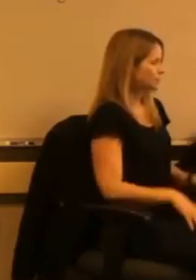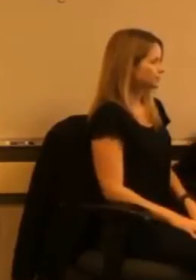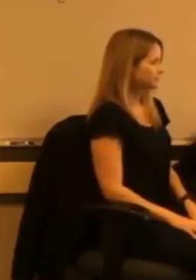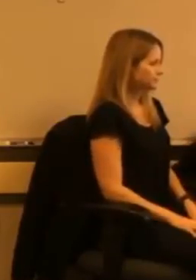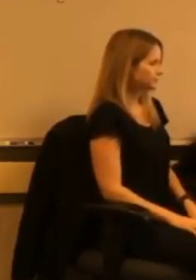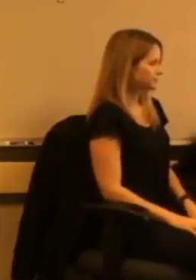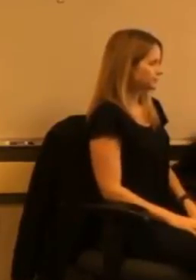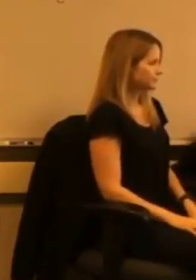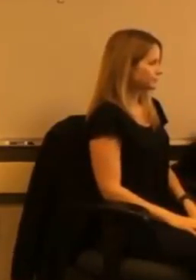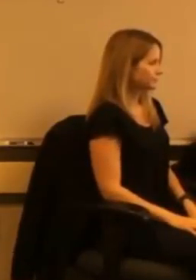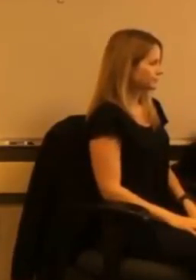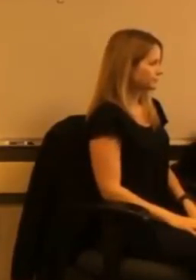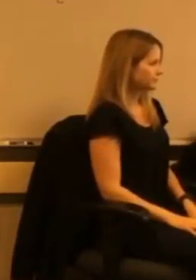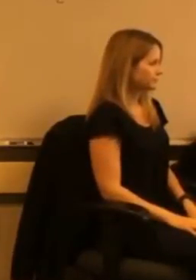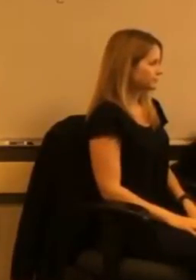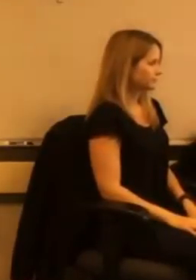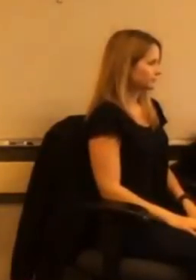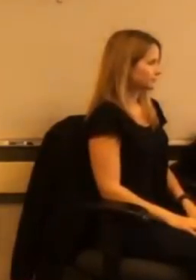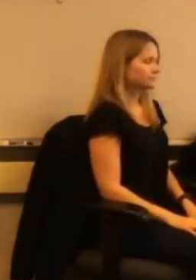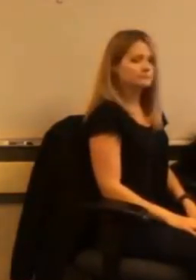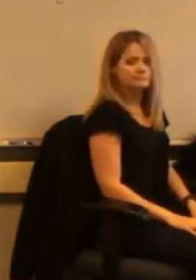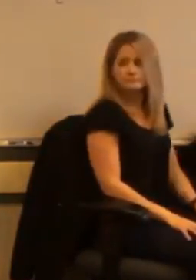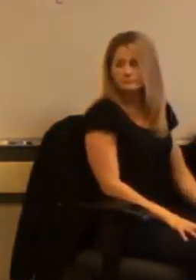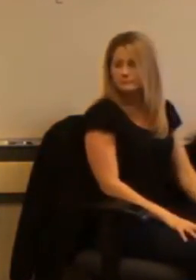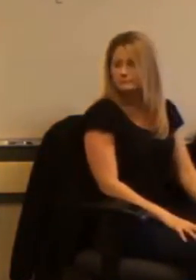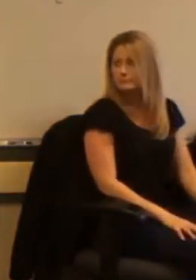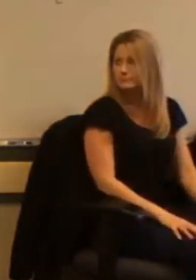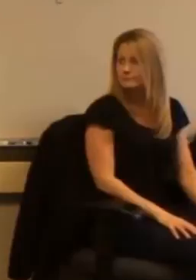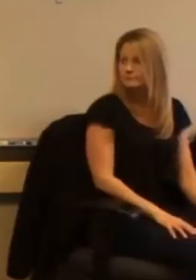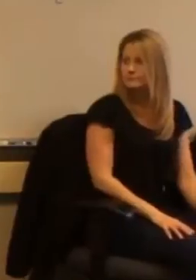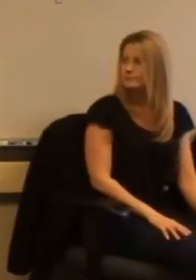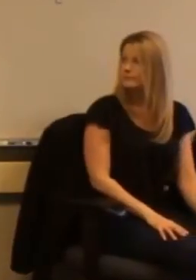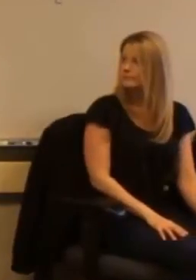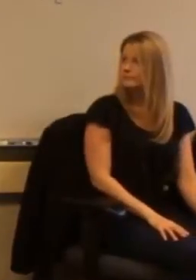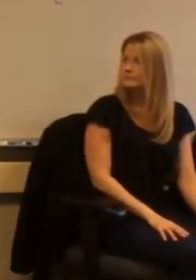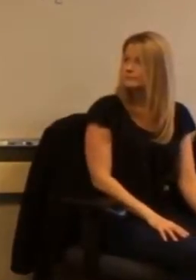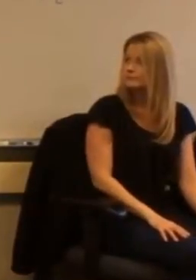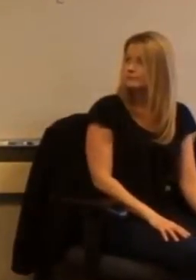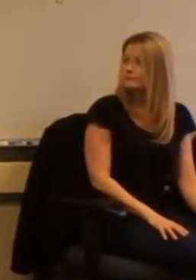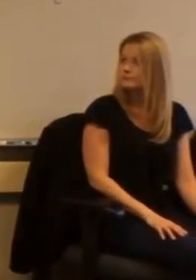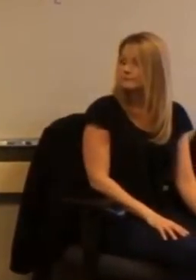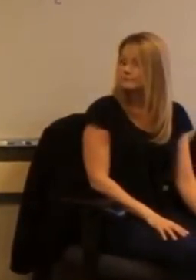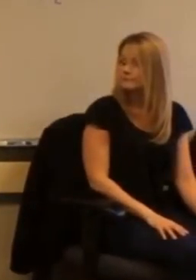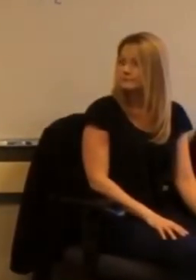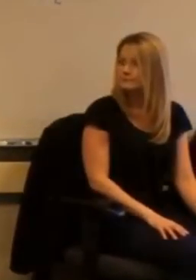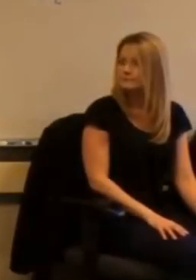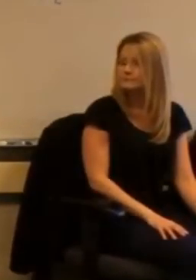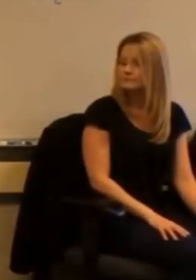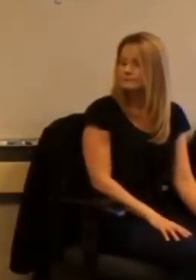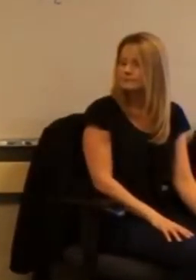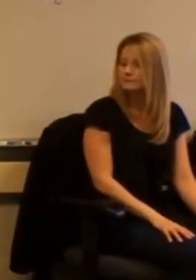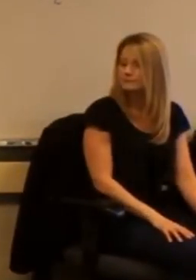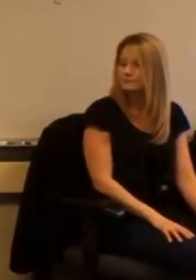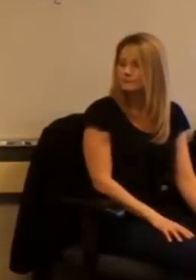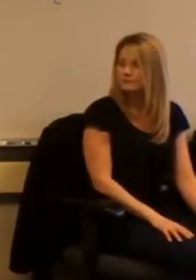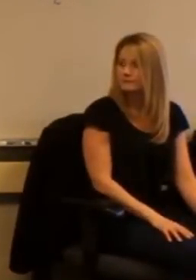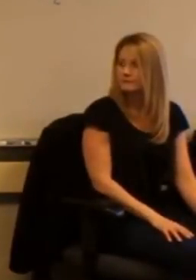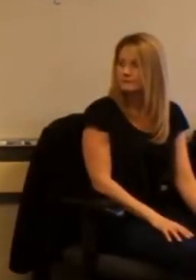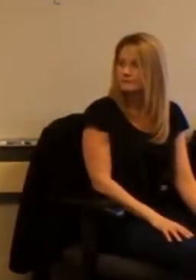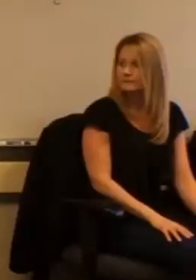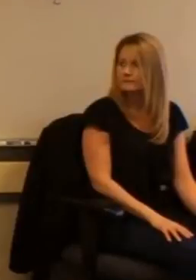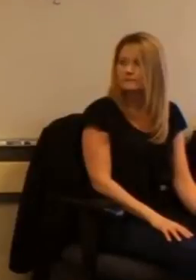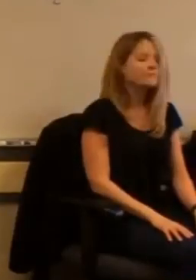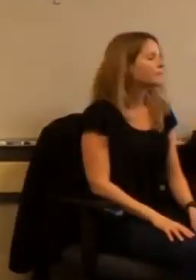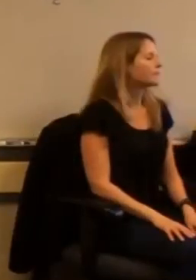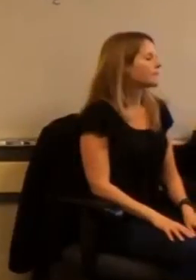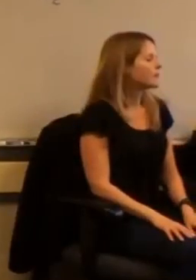the